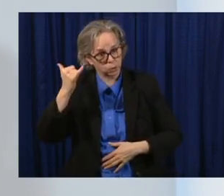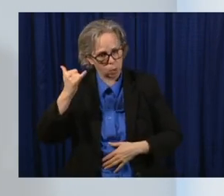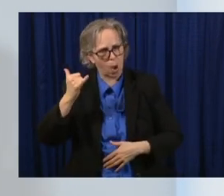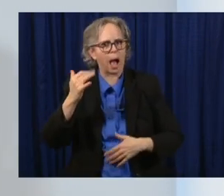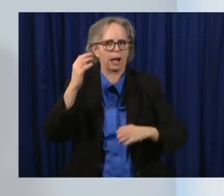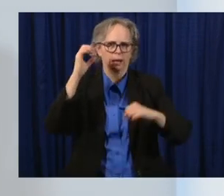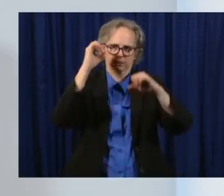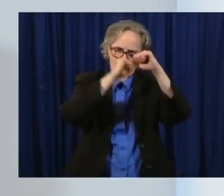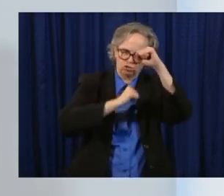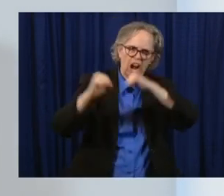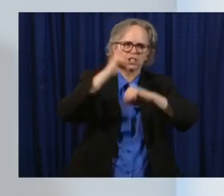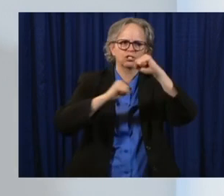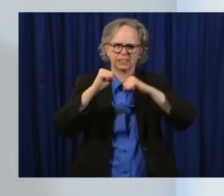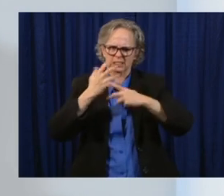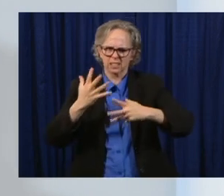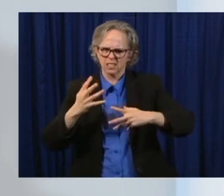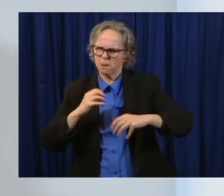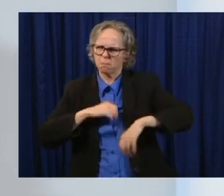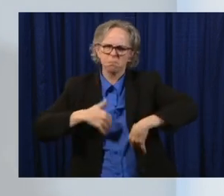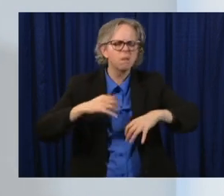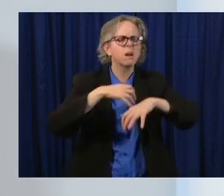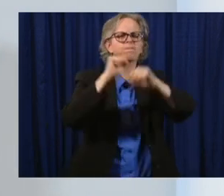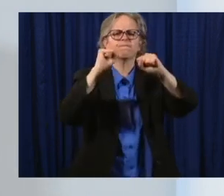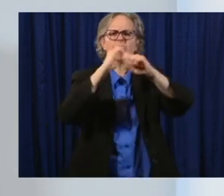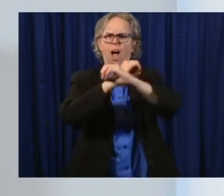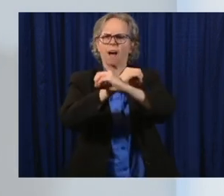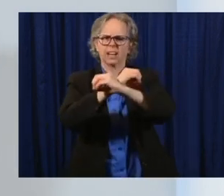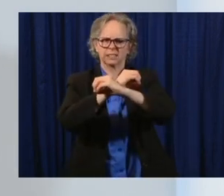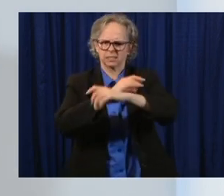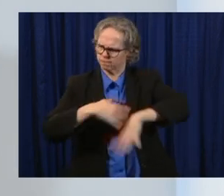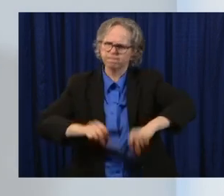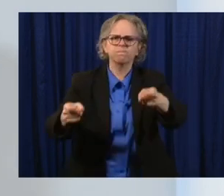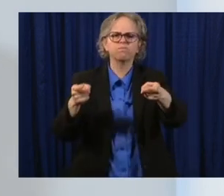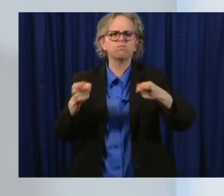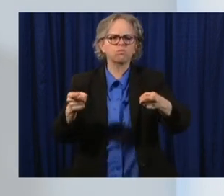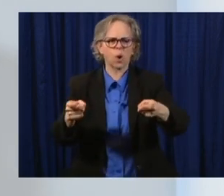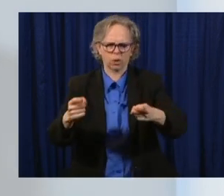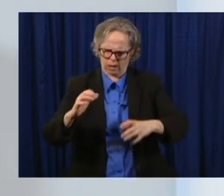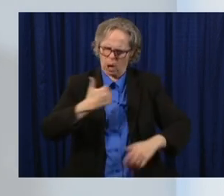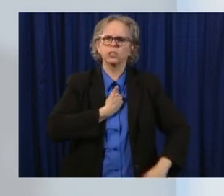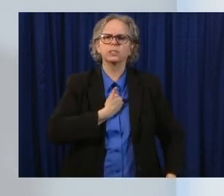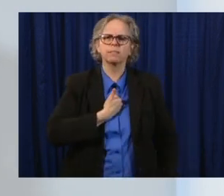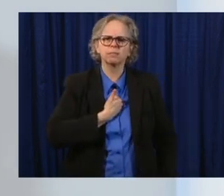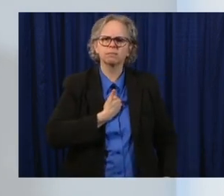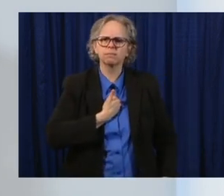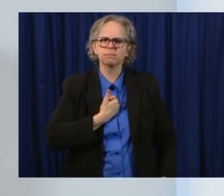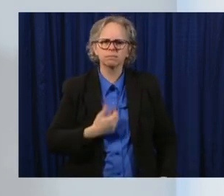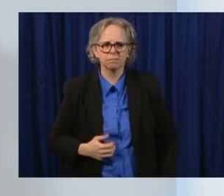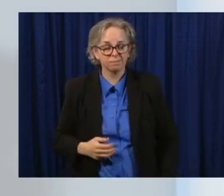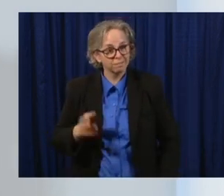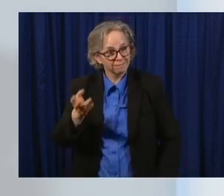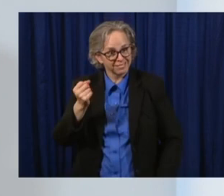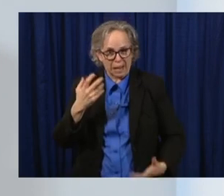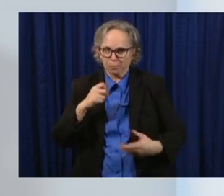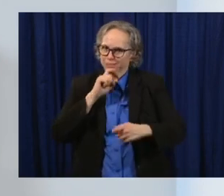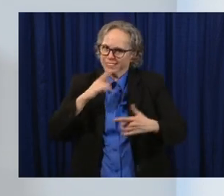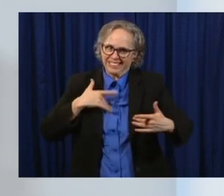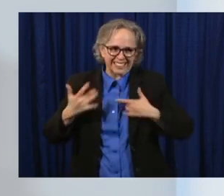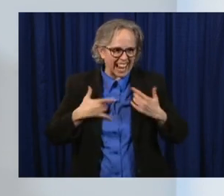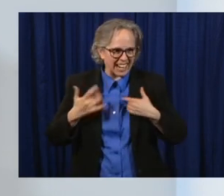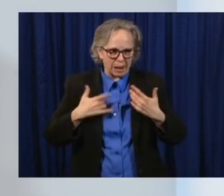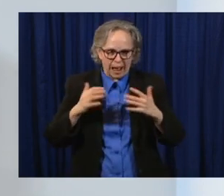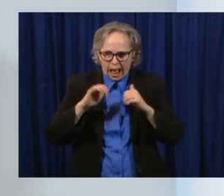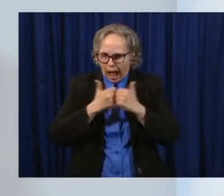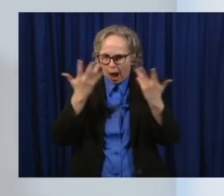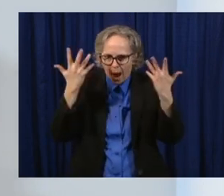coronavirus, protecting both our lives and our livelihoods. And I'm super excited about the way that this came